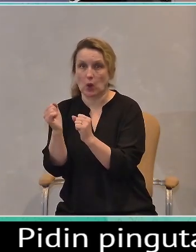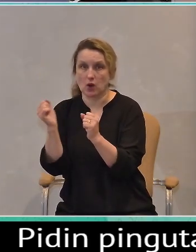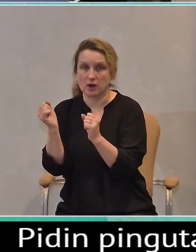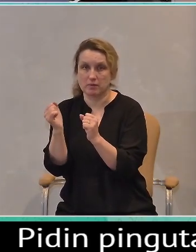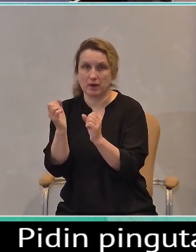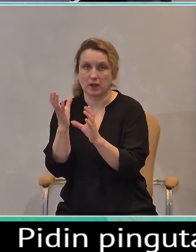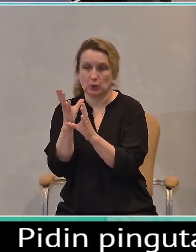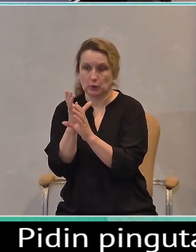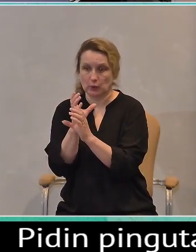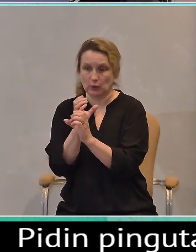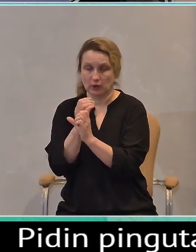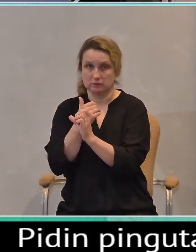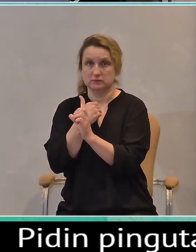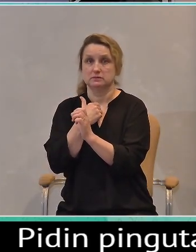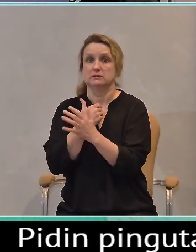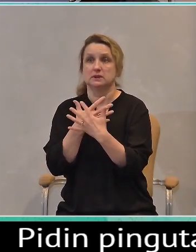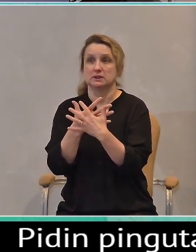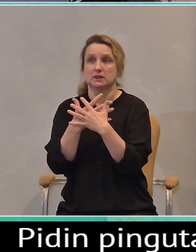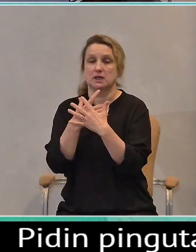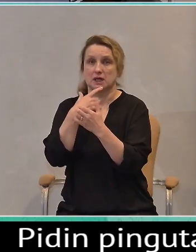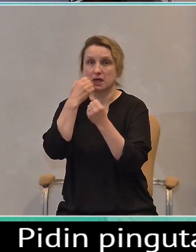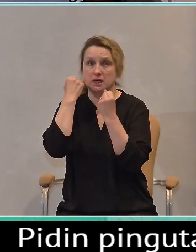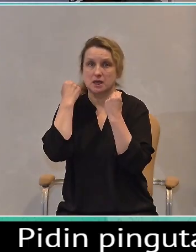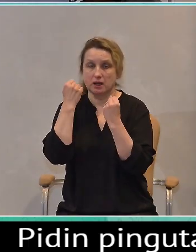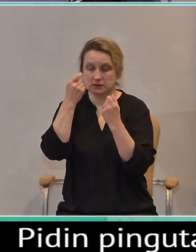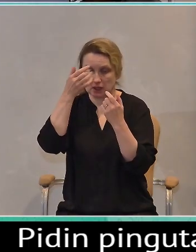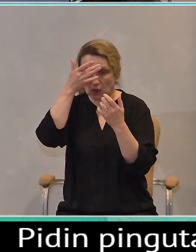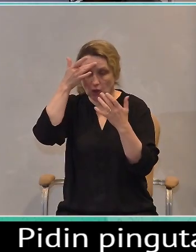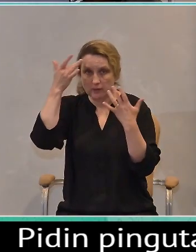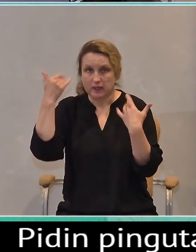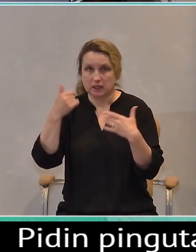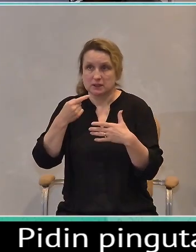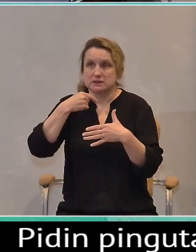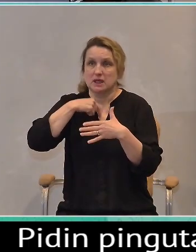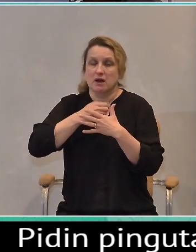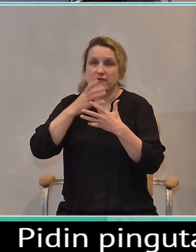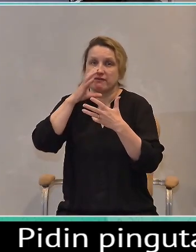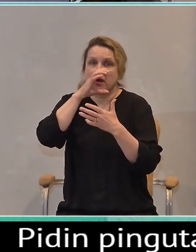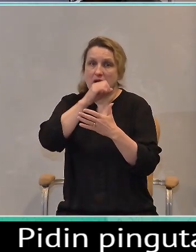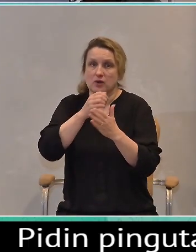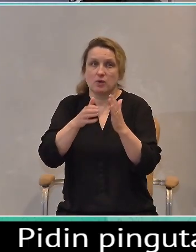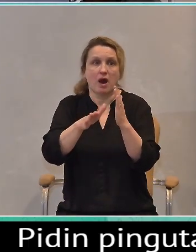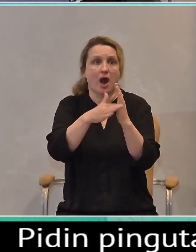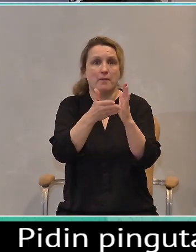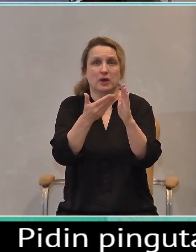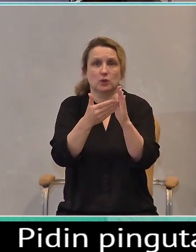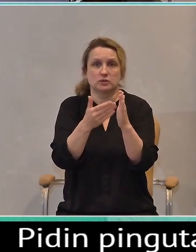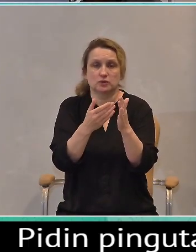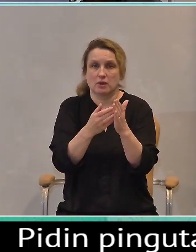When I went from a warm room to cold air, I couldn't breathe properly. I